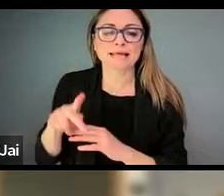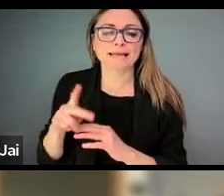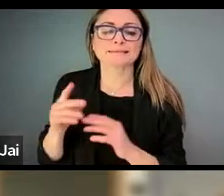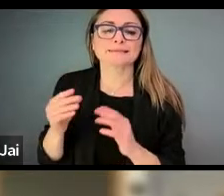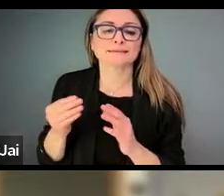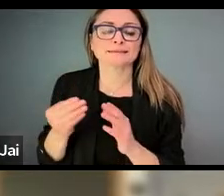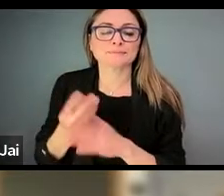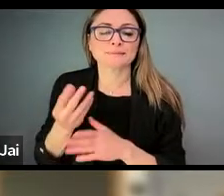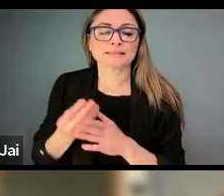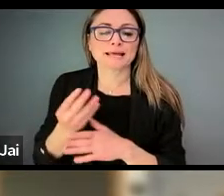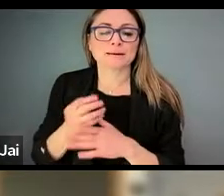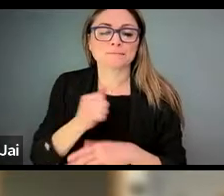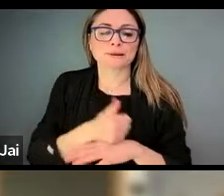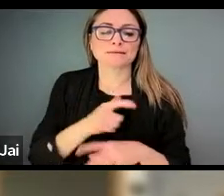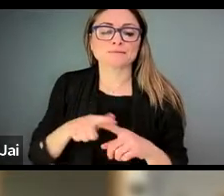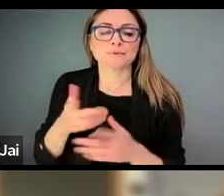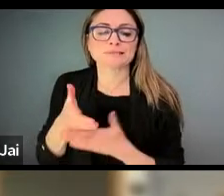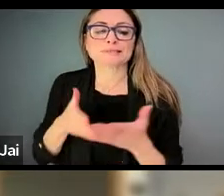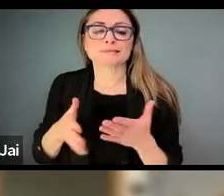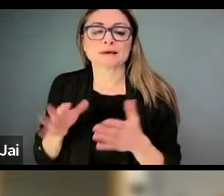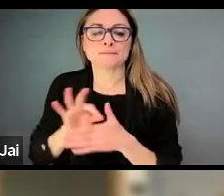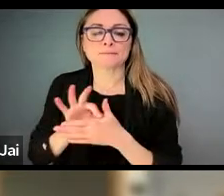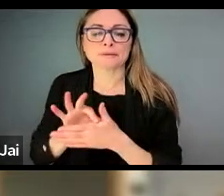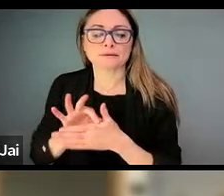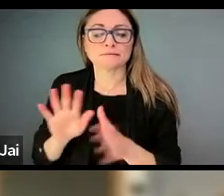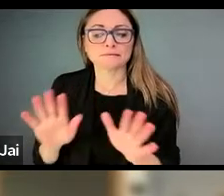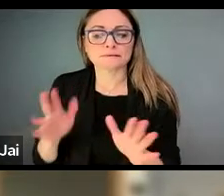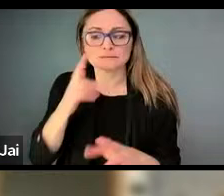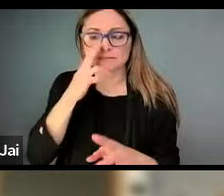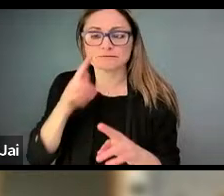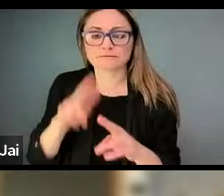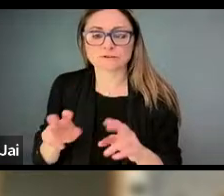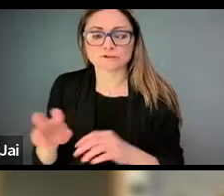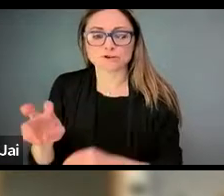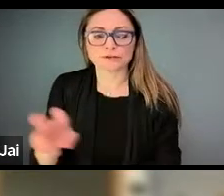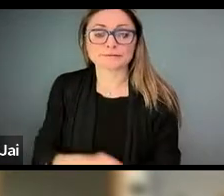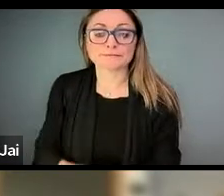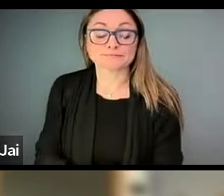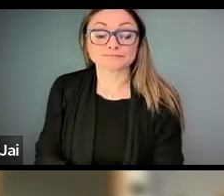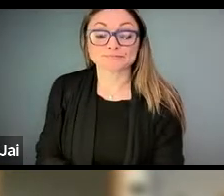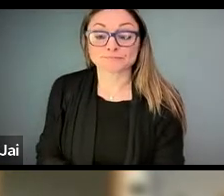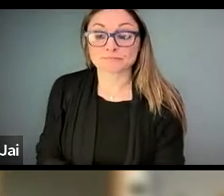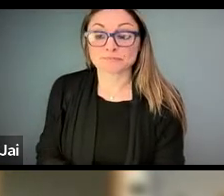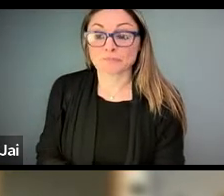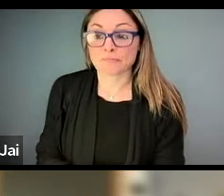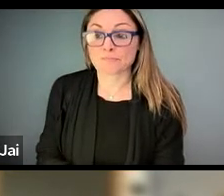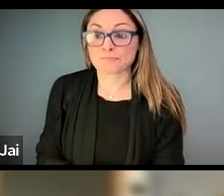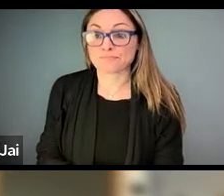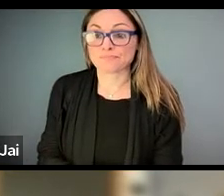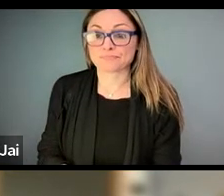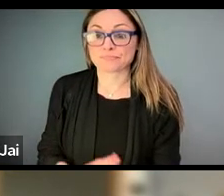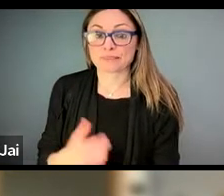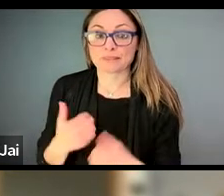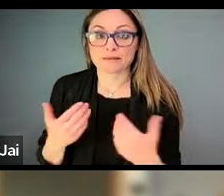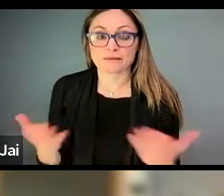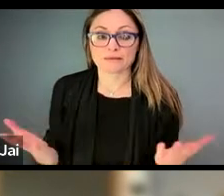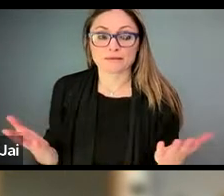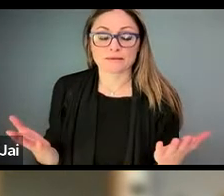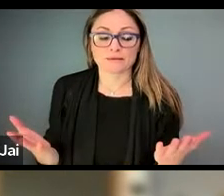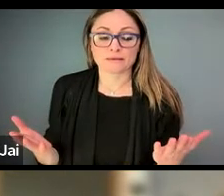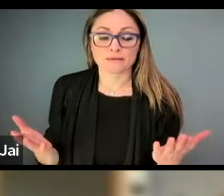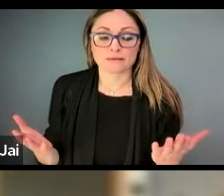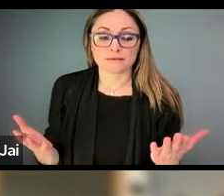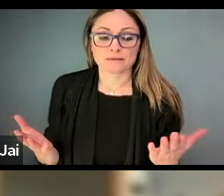have something else. But it's been a fun journey. Thanks. I at this point, I think anybody who hasn't